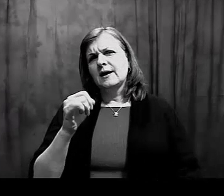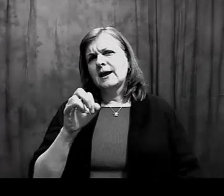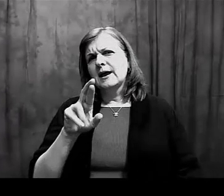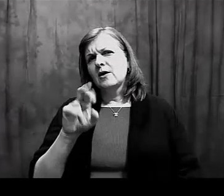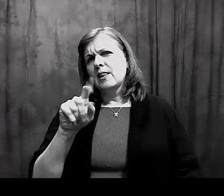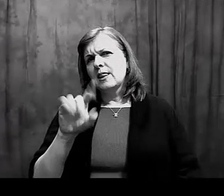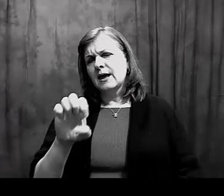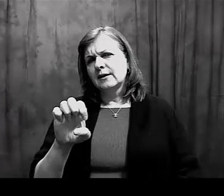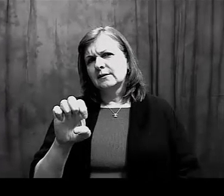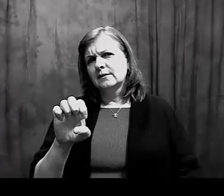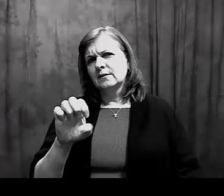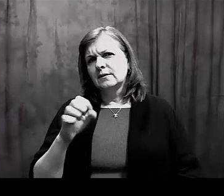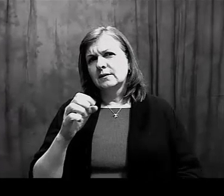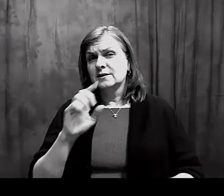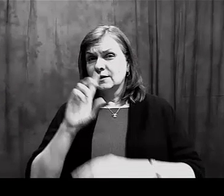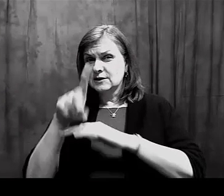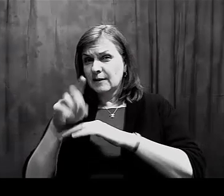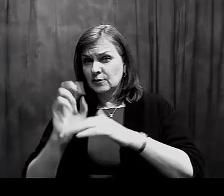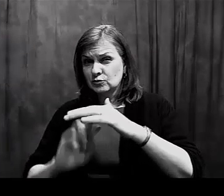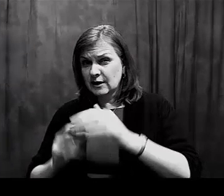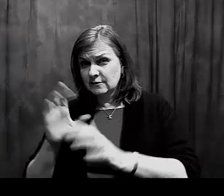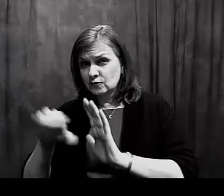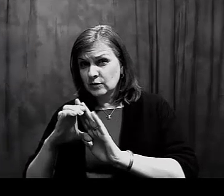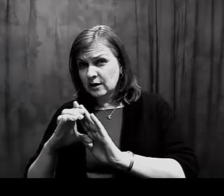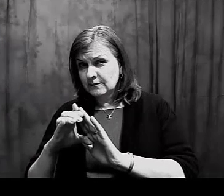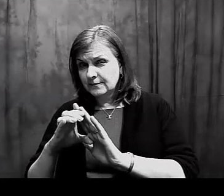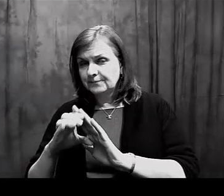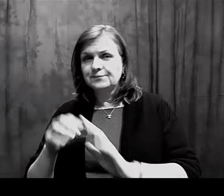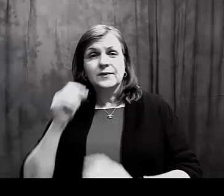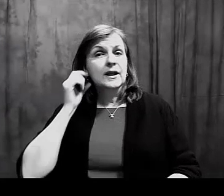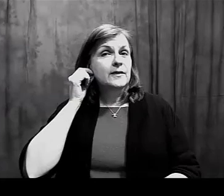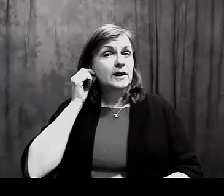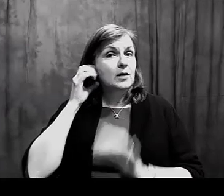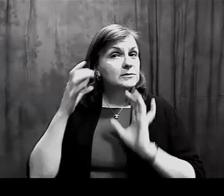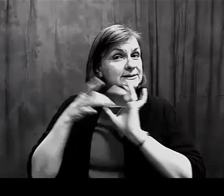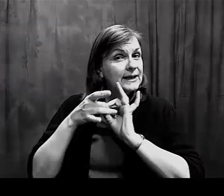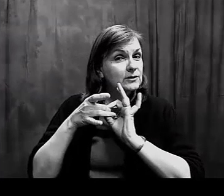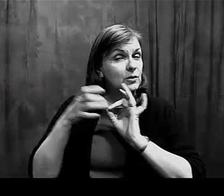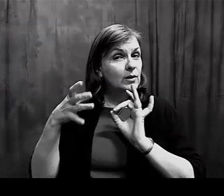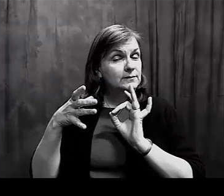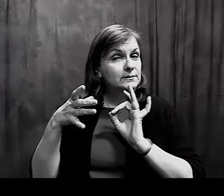What about hairline? Dominant, recessive.